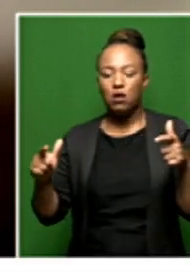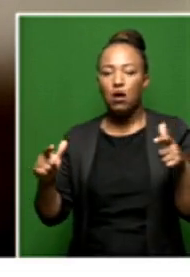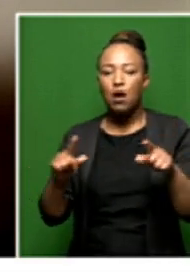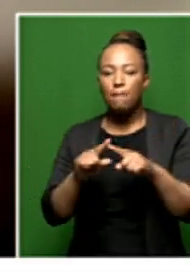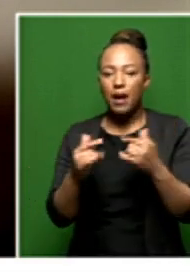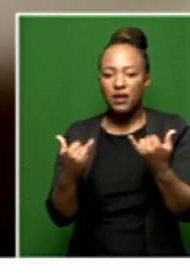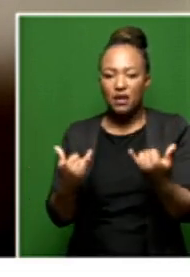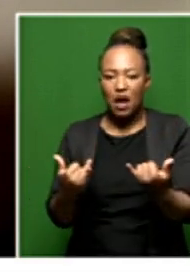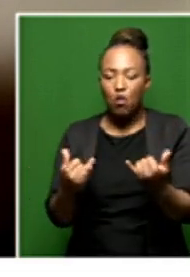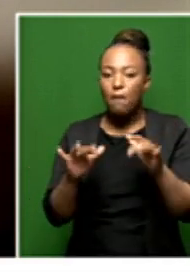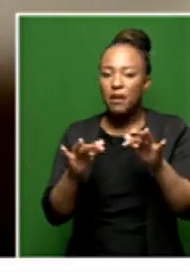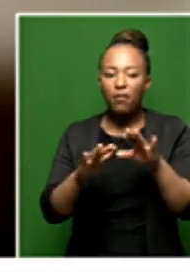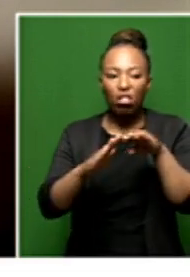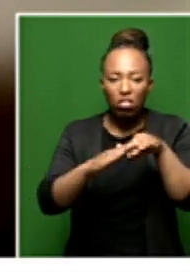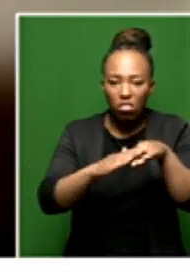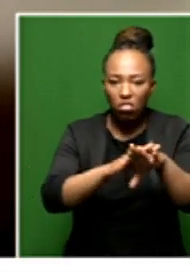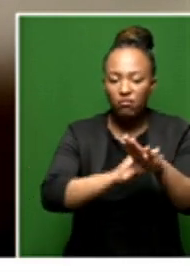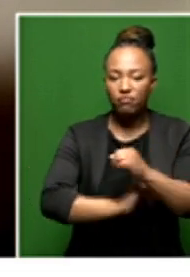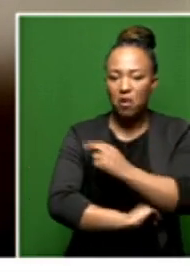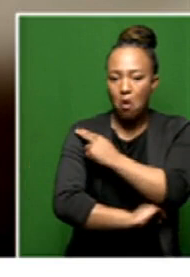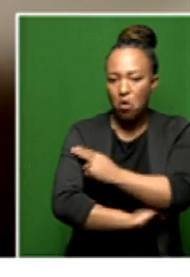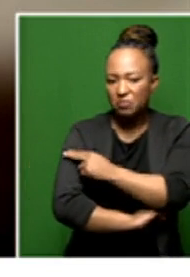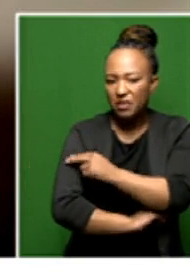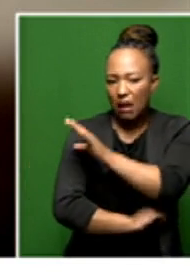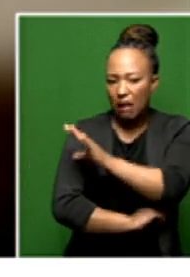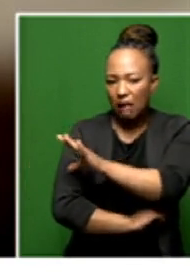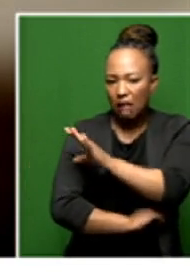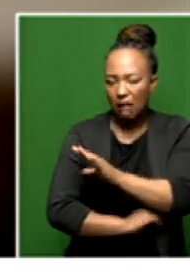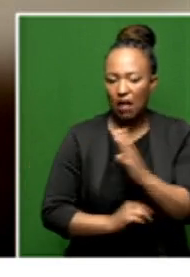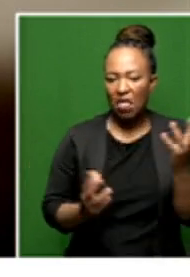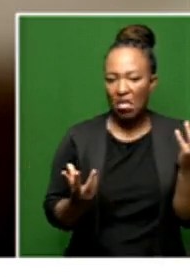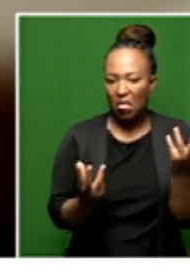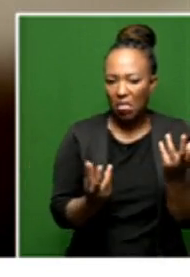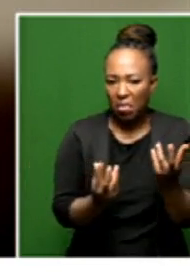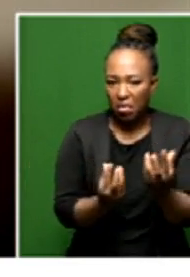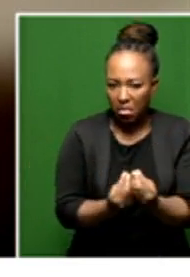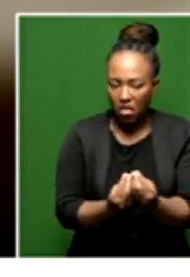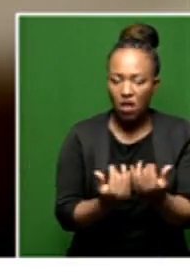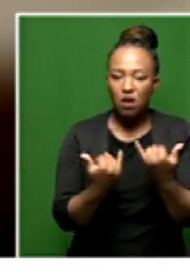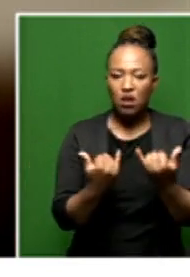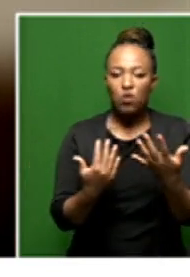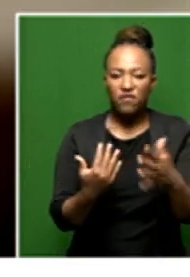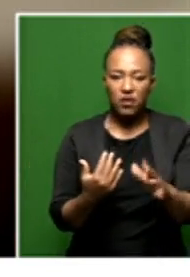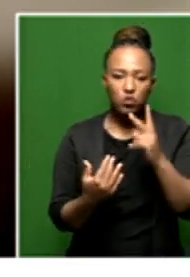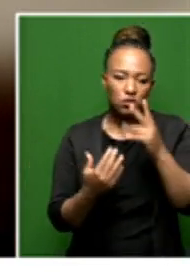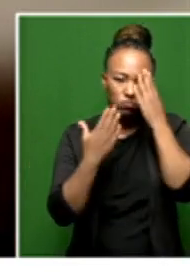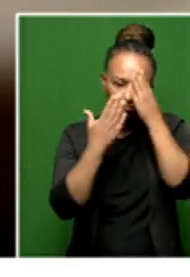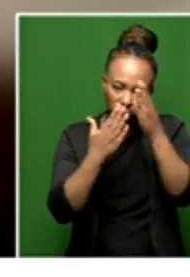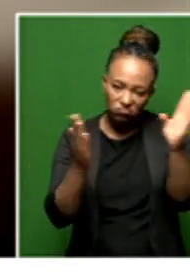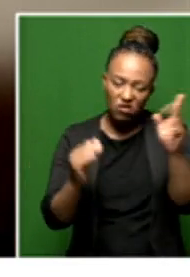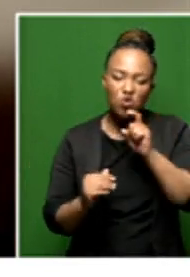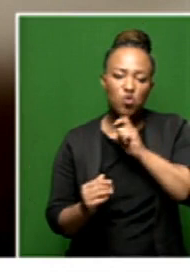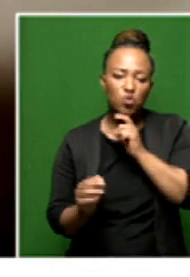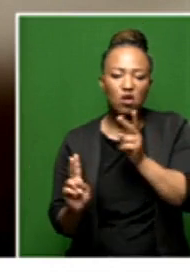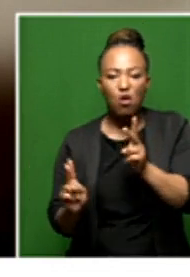less access to healthcare, in the last couple of years, we have seen overall general use of antibiotics in the